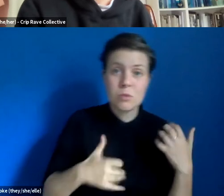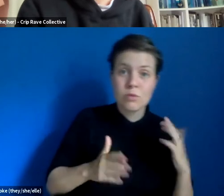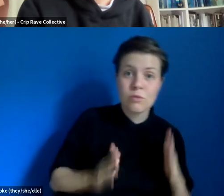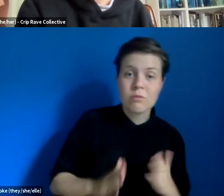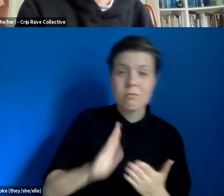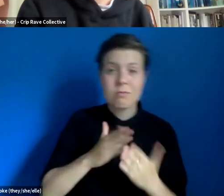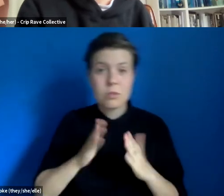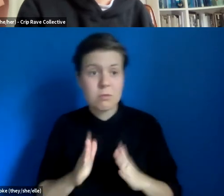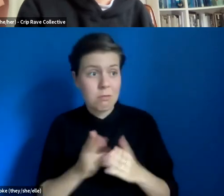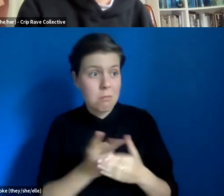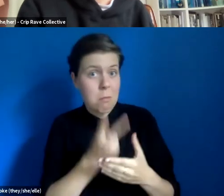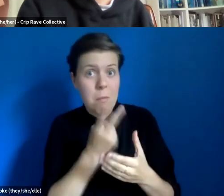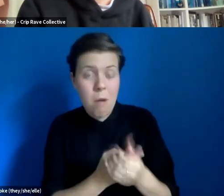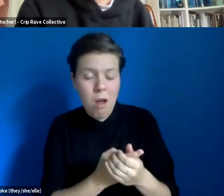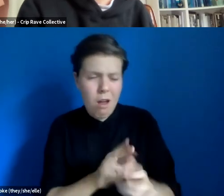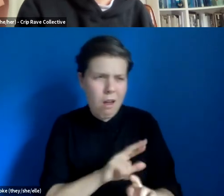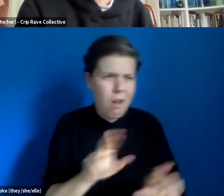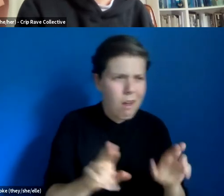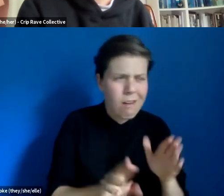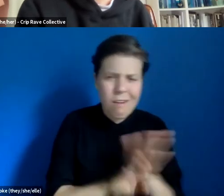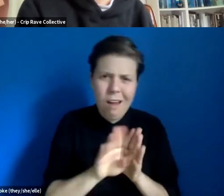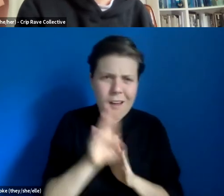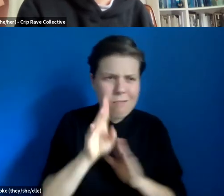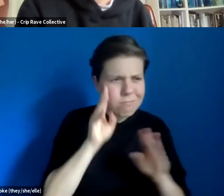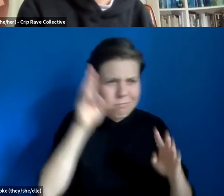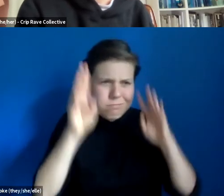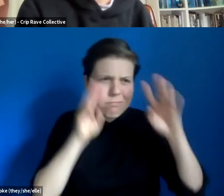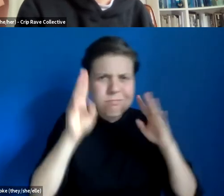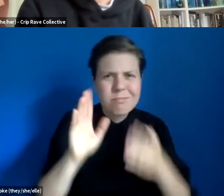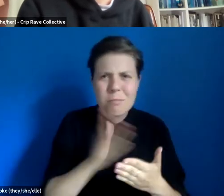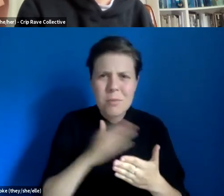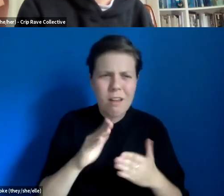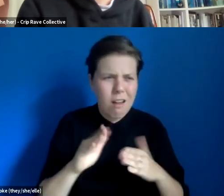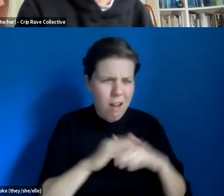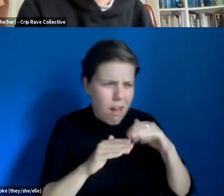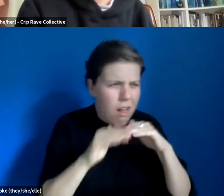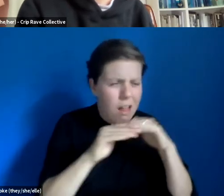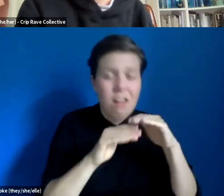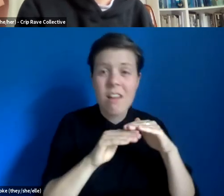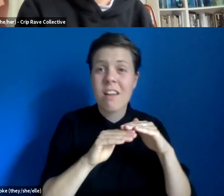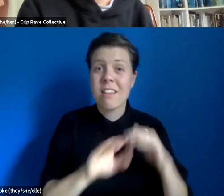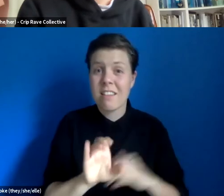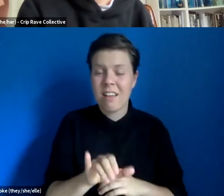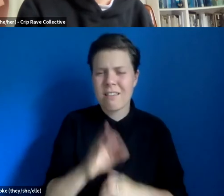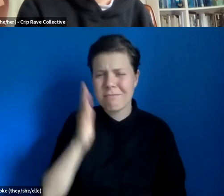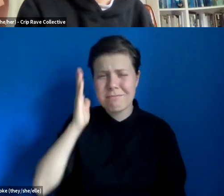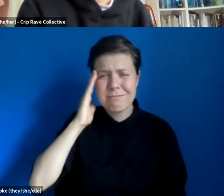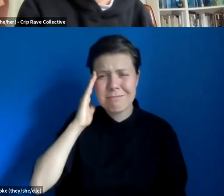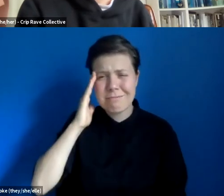making experimental music with blurring the boundaries. The thing is, like, arranging for a